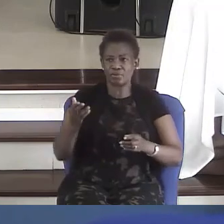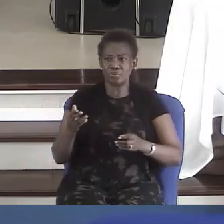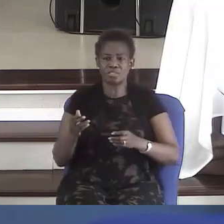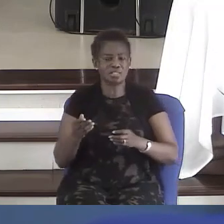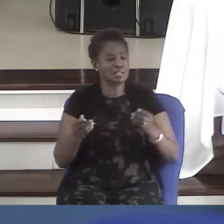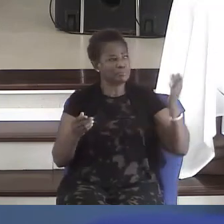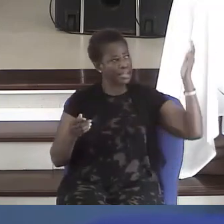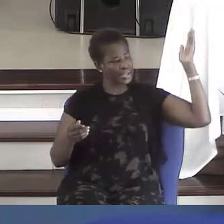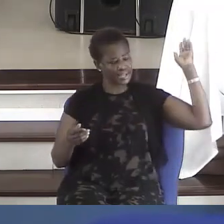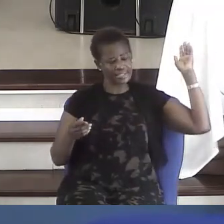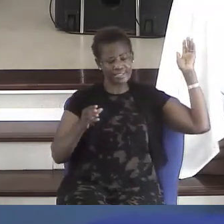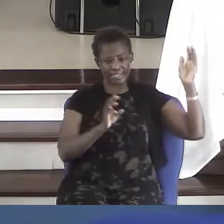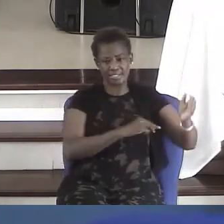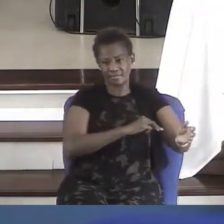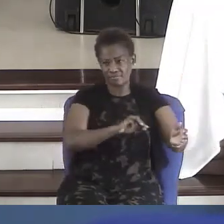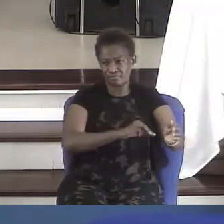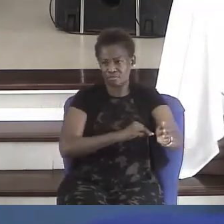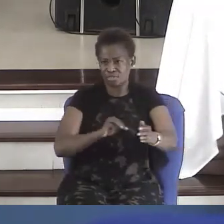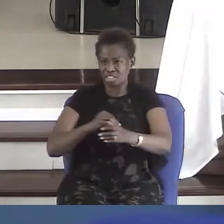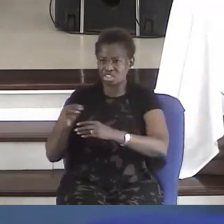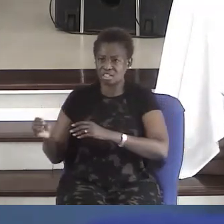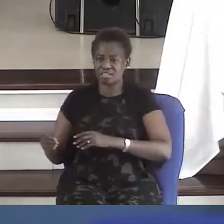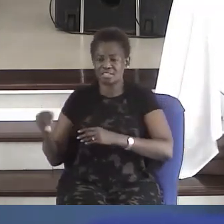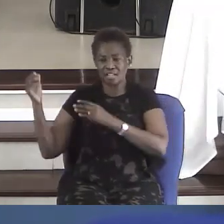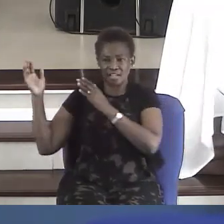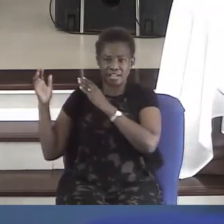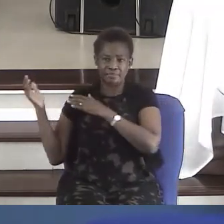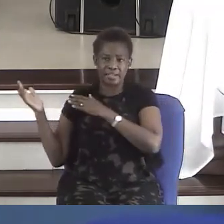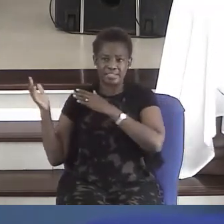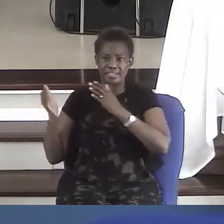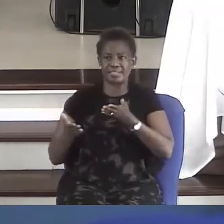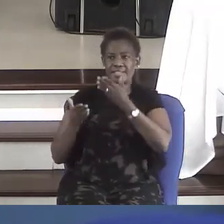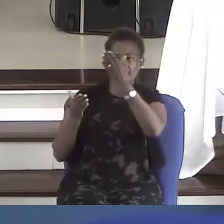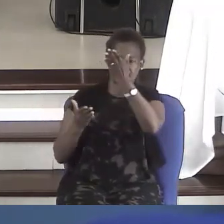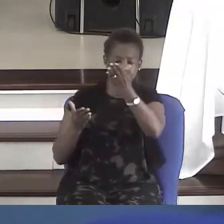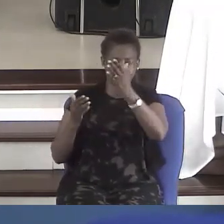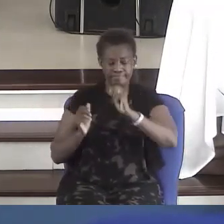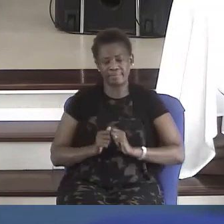instruments. Lord, we thank you and we bless your holy name.